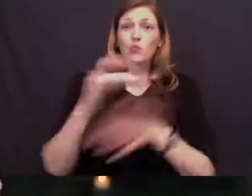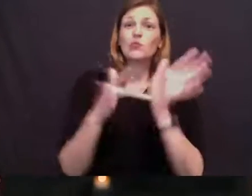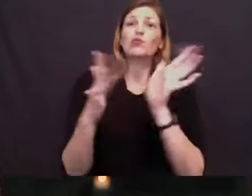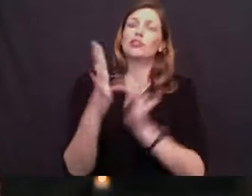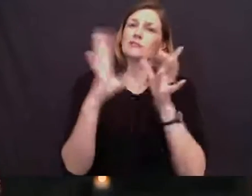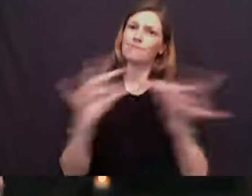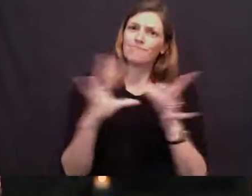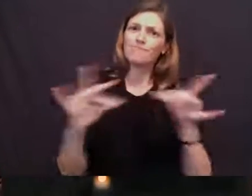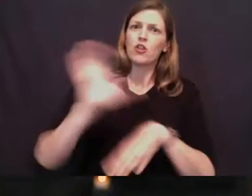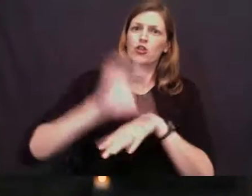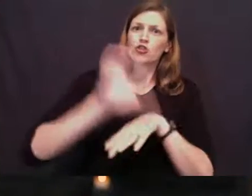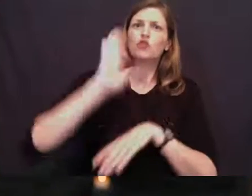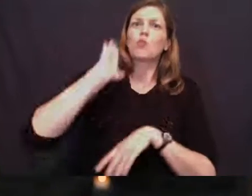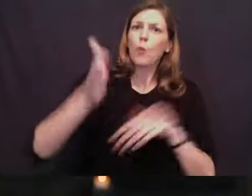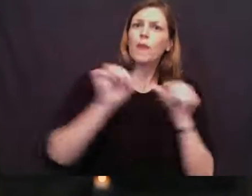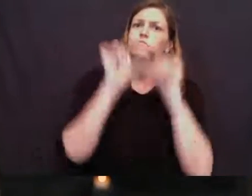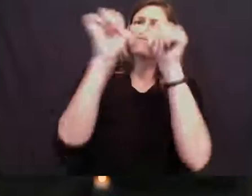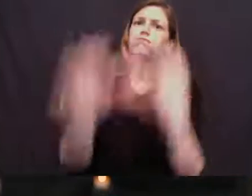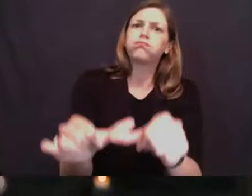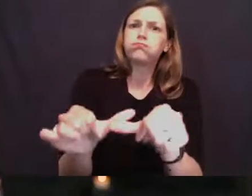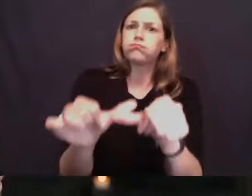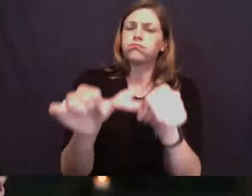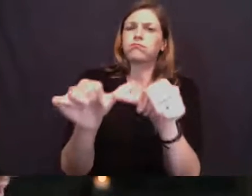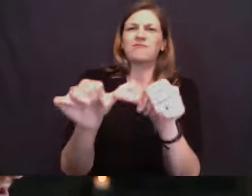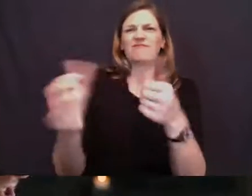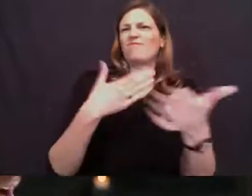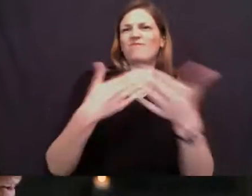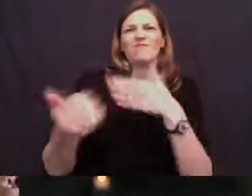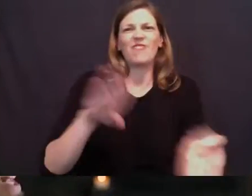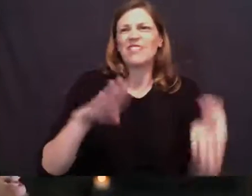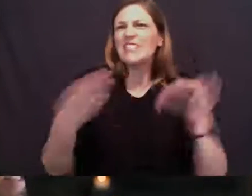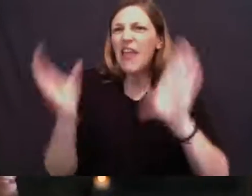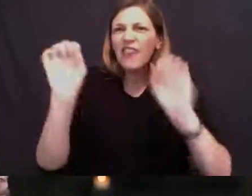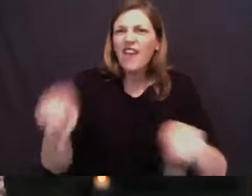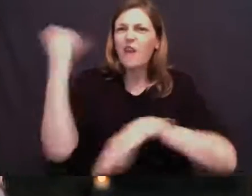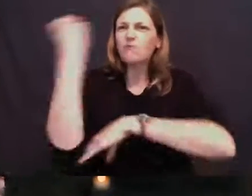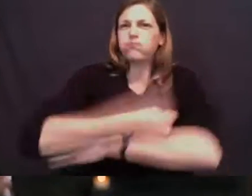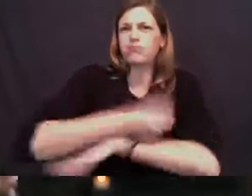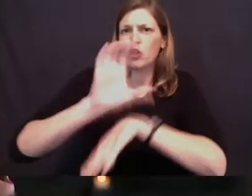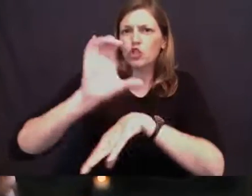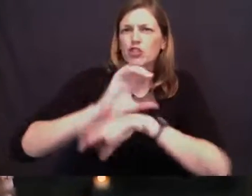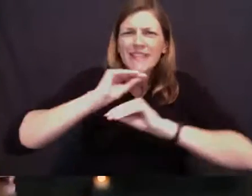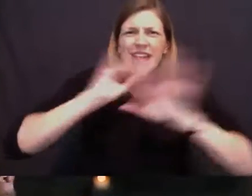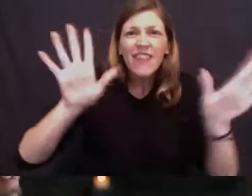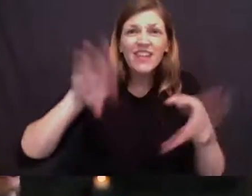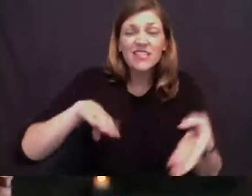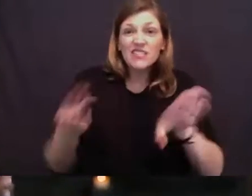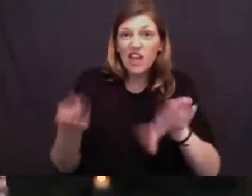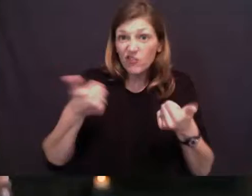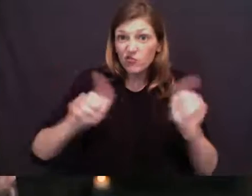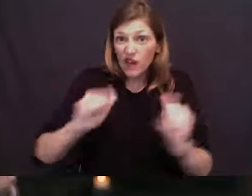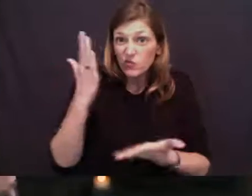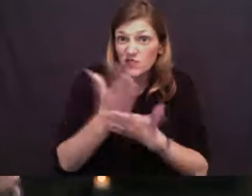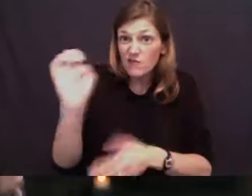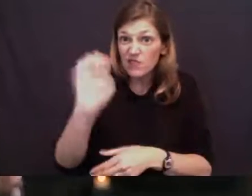church will prevail. Like not even death itself can shut the church down. Nothing. Death tried to stop Easter from happening